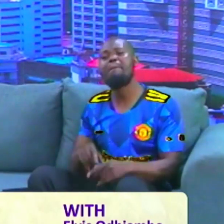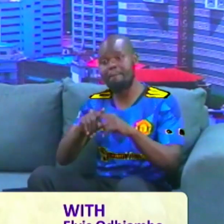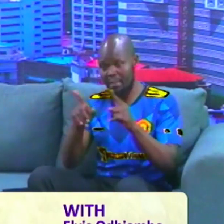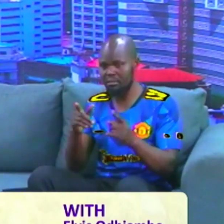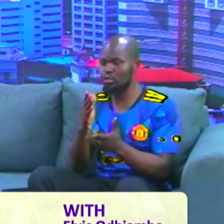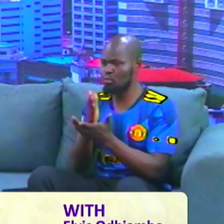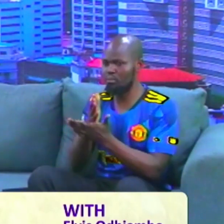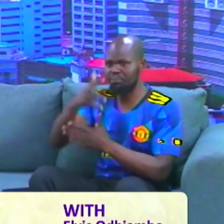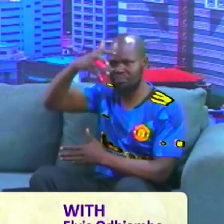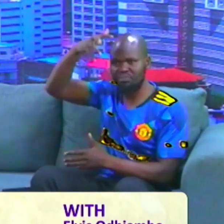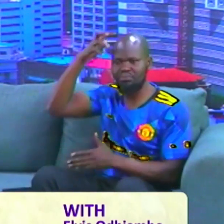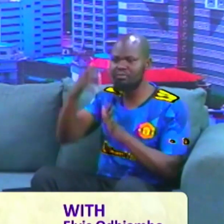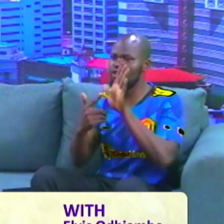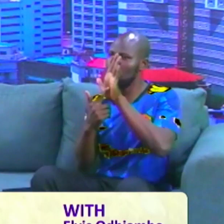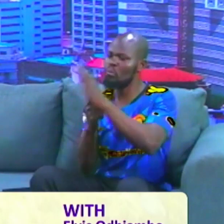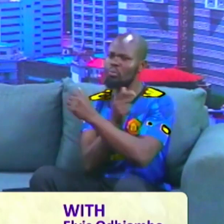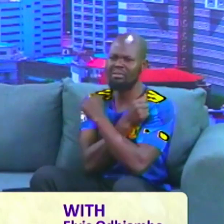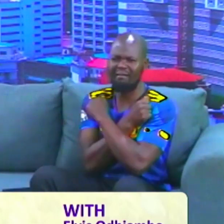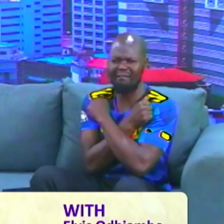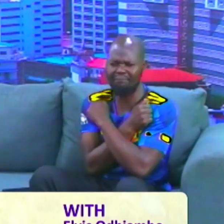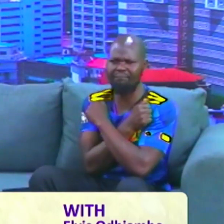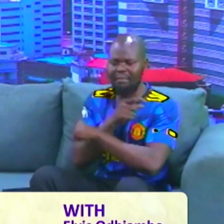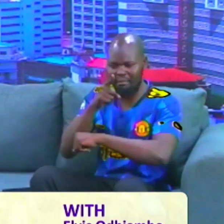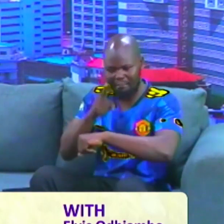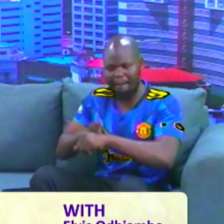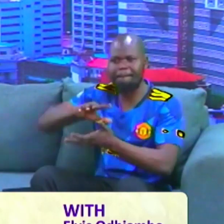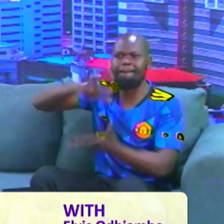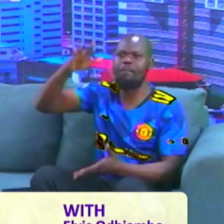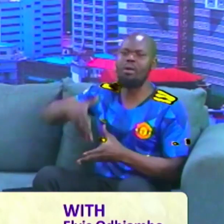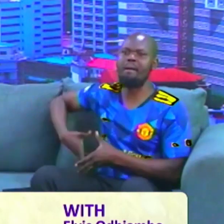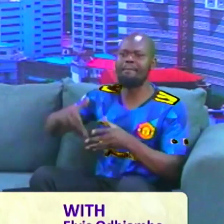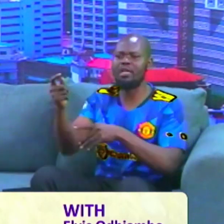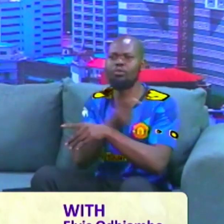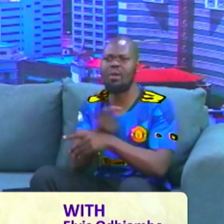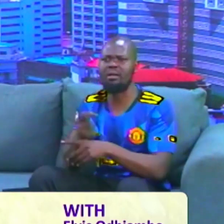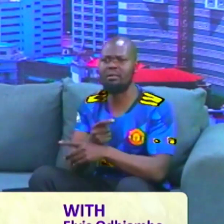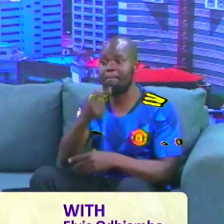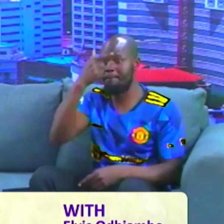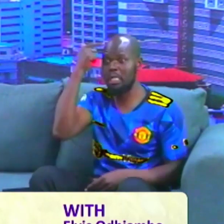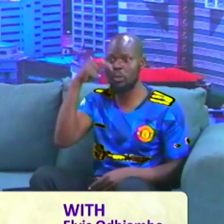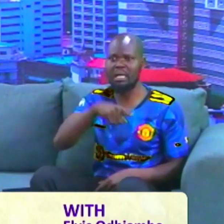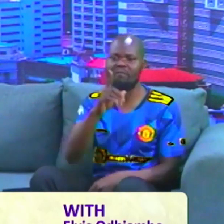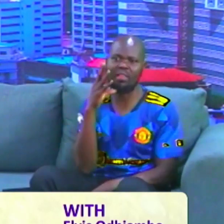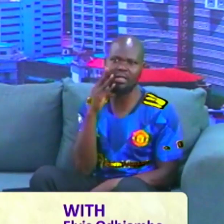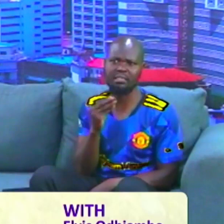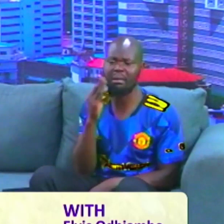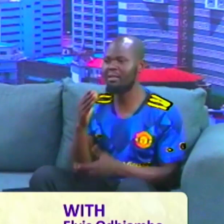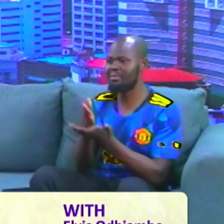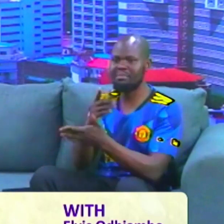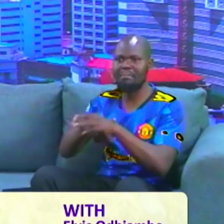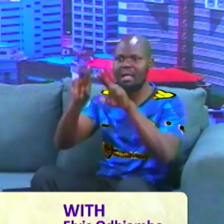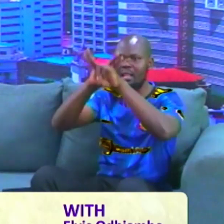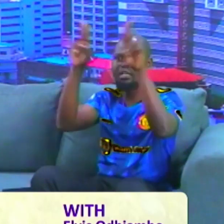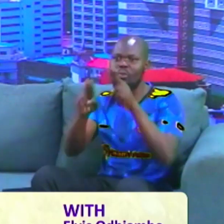really interesting compared to the first leg. But now the third leg, I'm anticipating that it's going to be even better than the previous two legs.